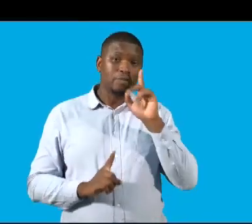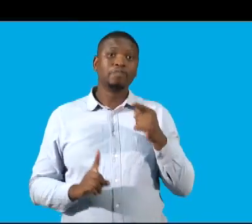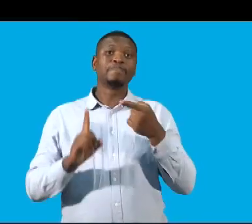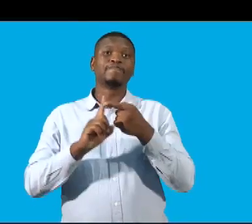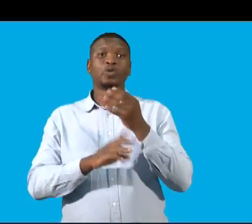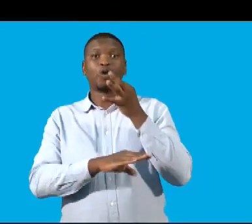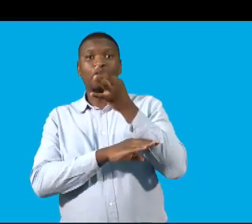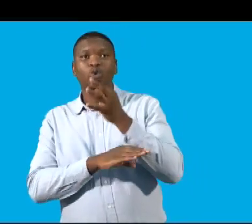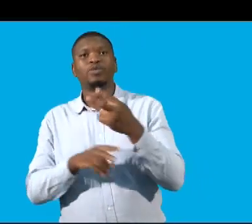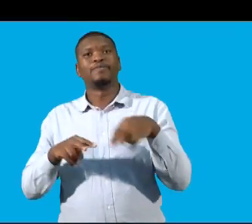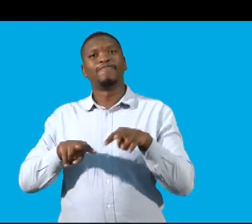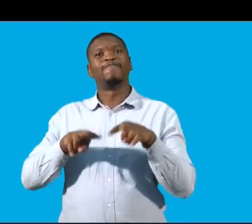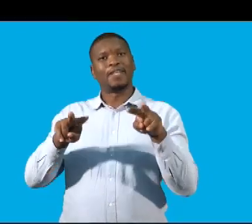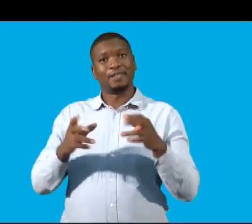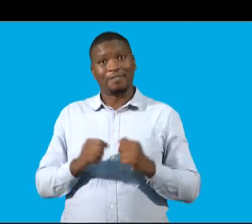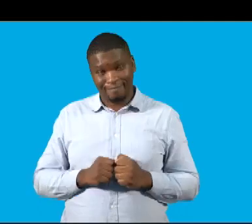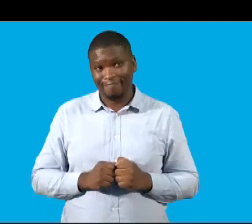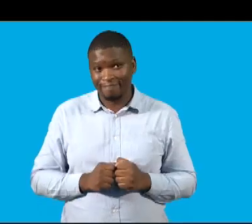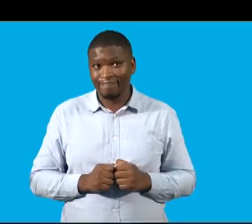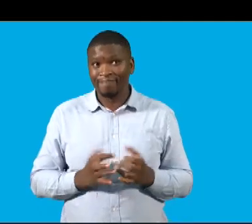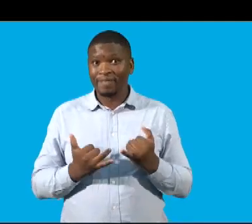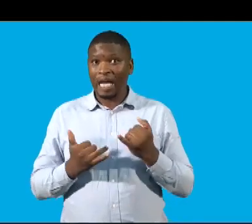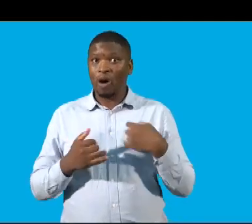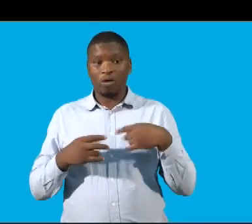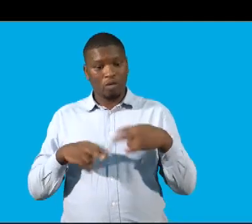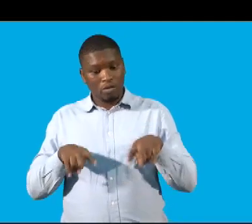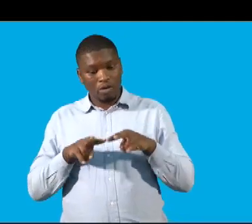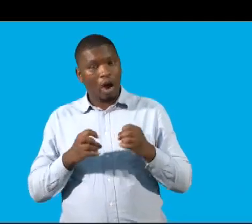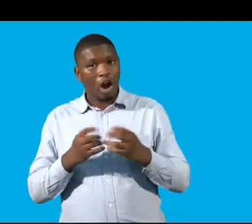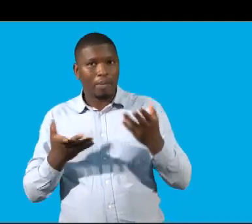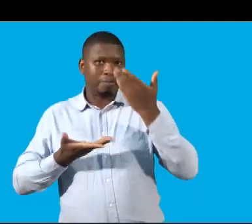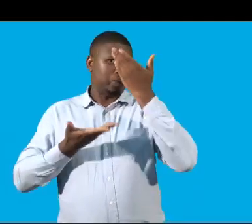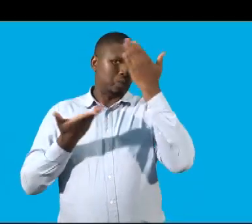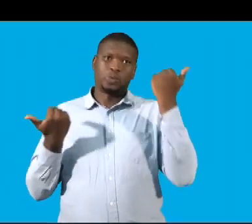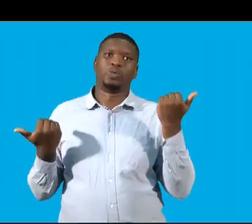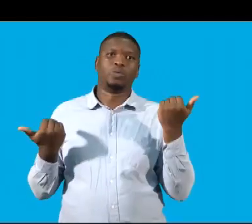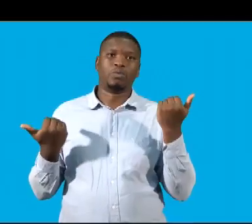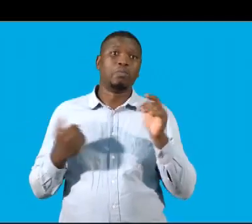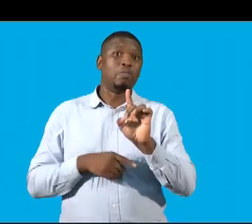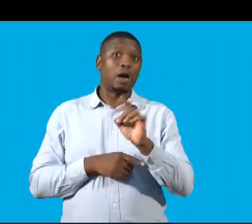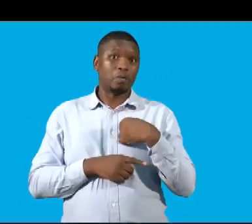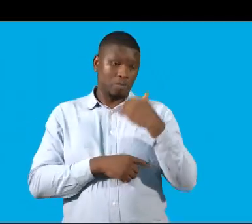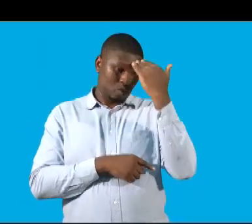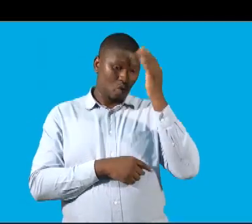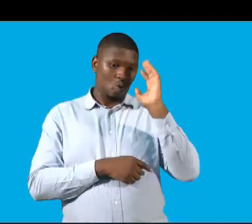working with a future value, of which right now we don't know what it is, but we do know that we are going to use the formula